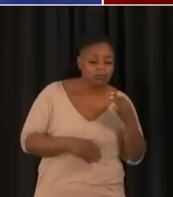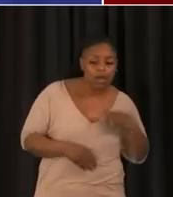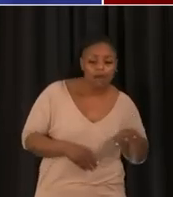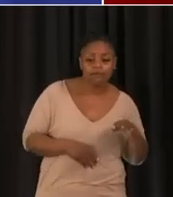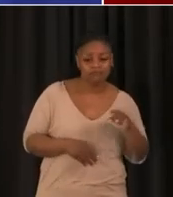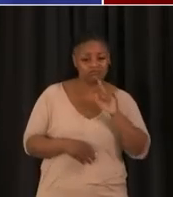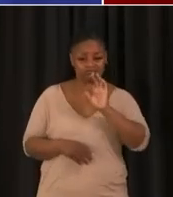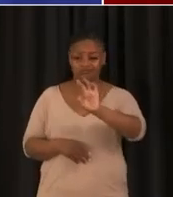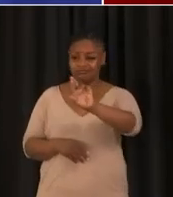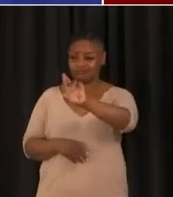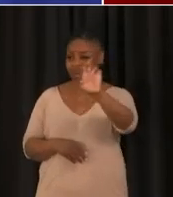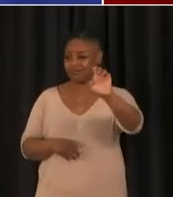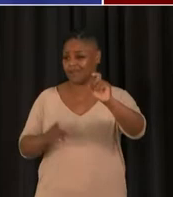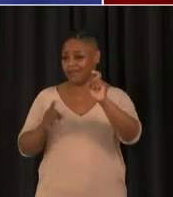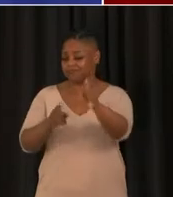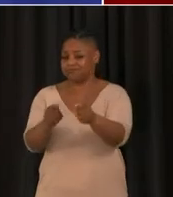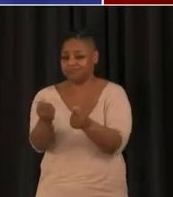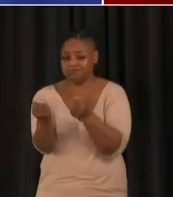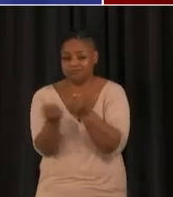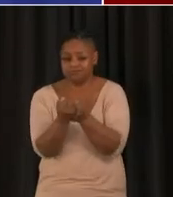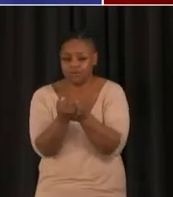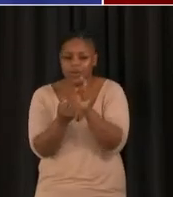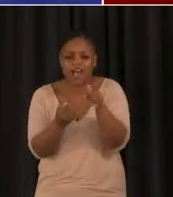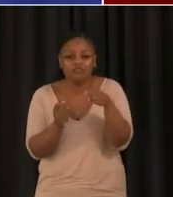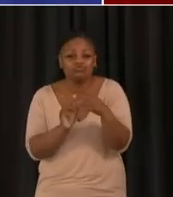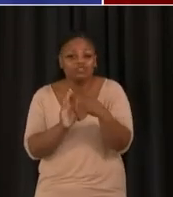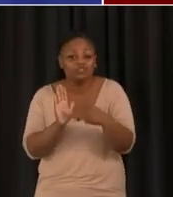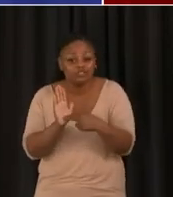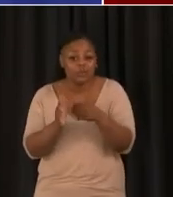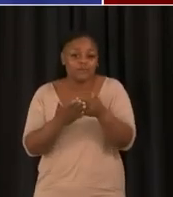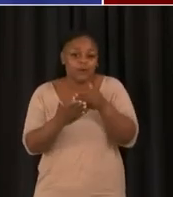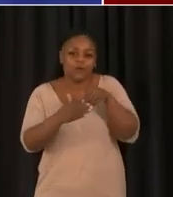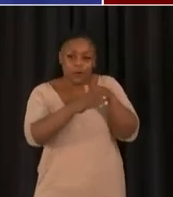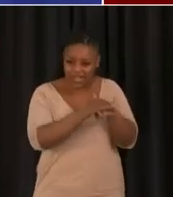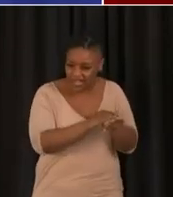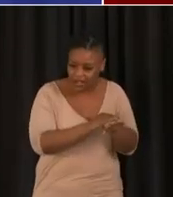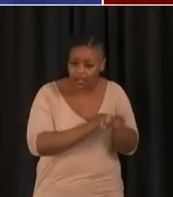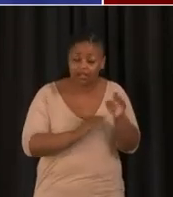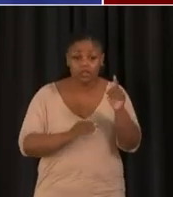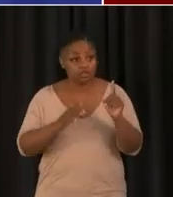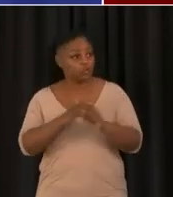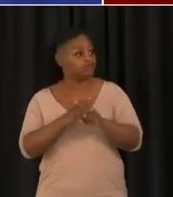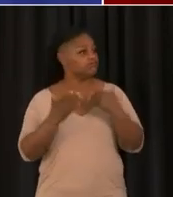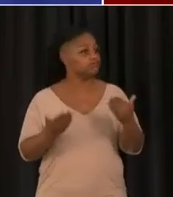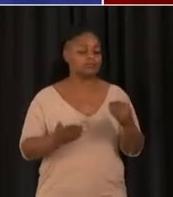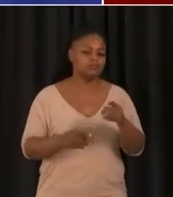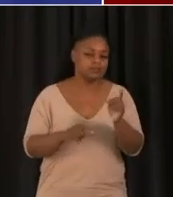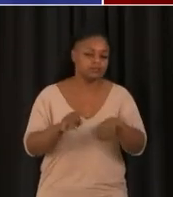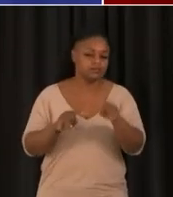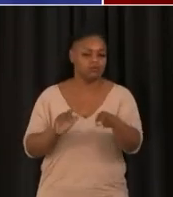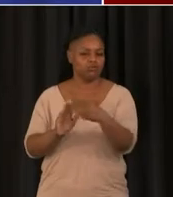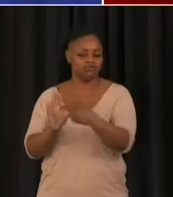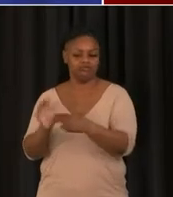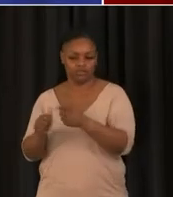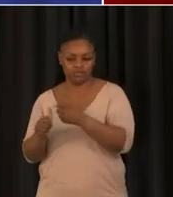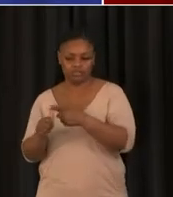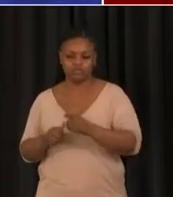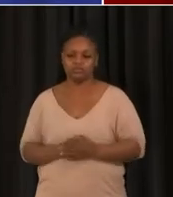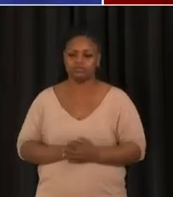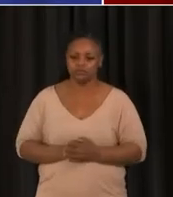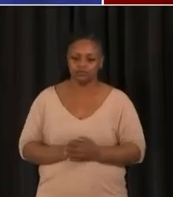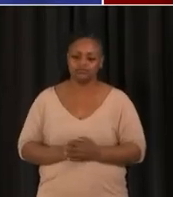partners in coordination with the Department of Small Local Business Development, the Mayor's Office of Nightlife and Culture. Those partners are